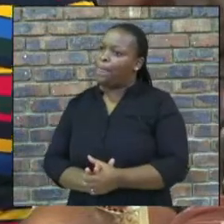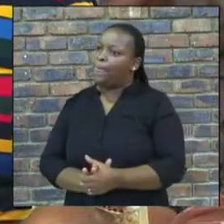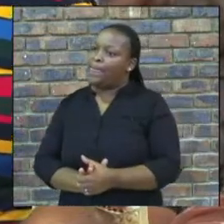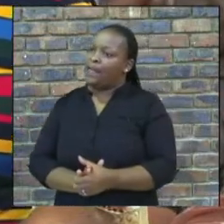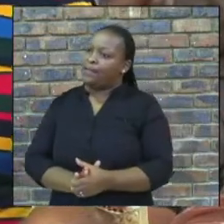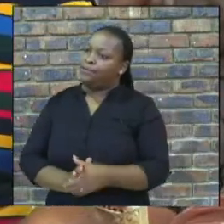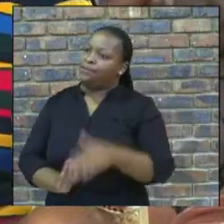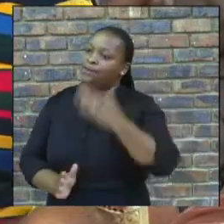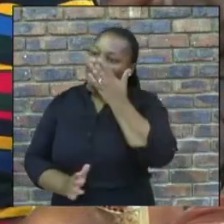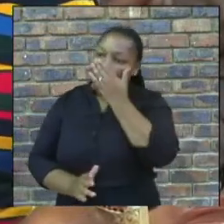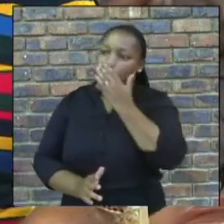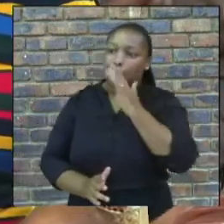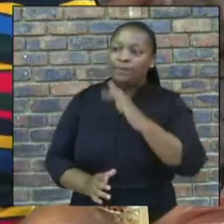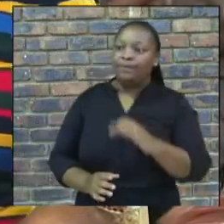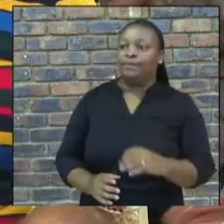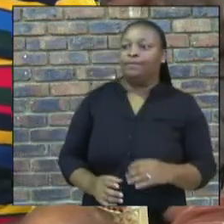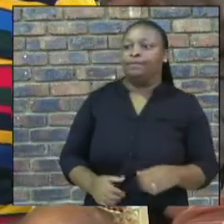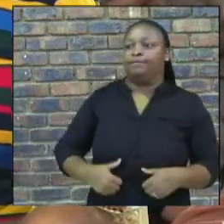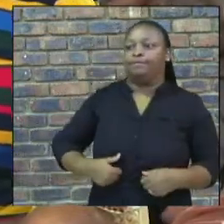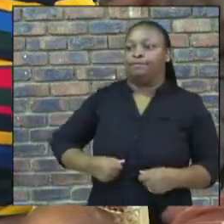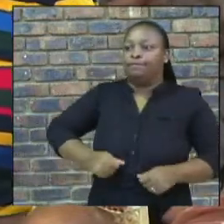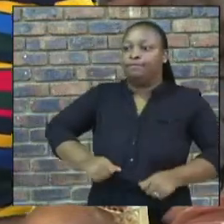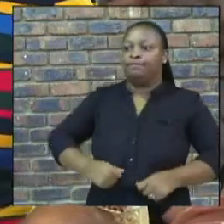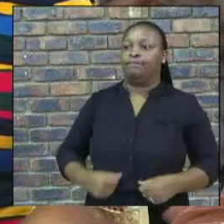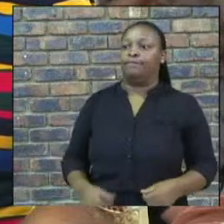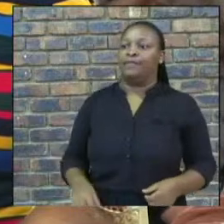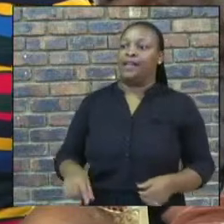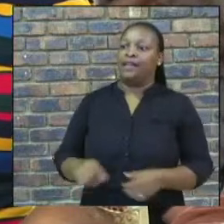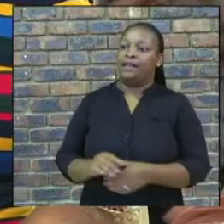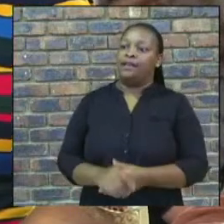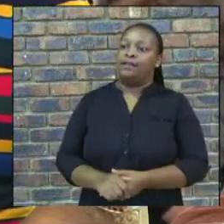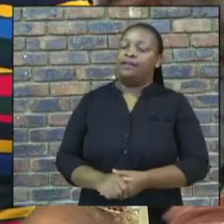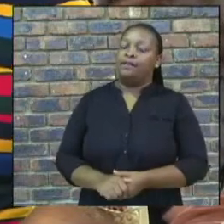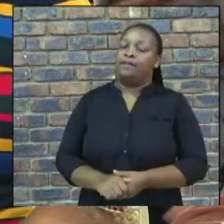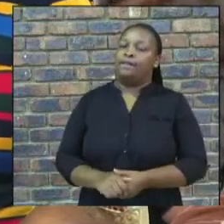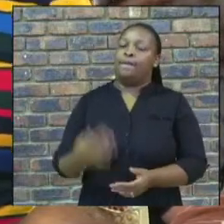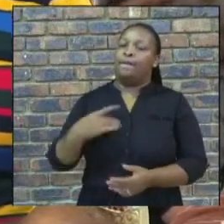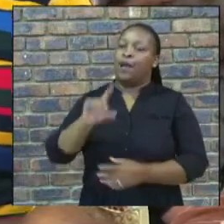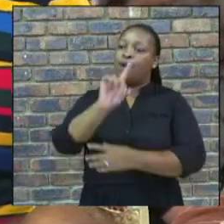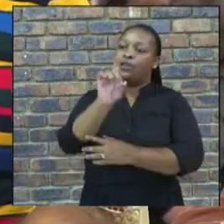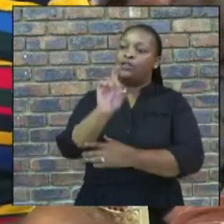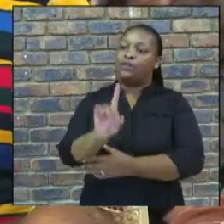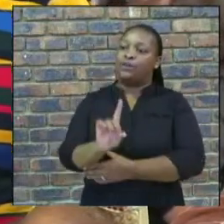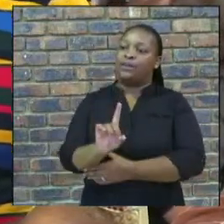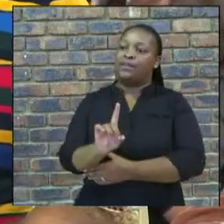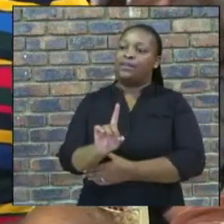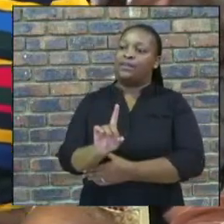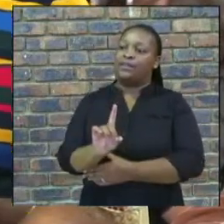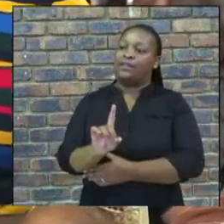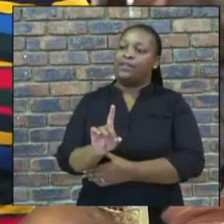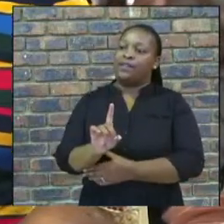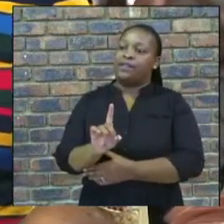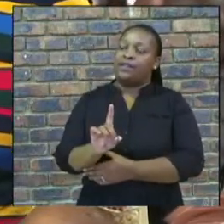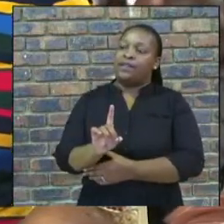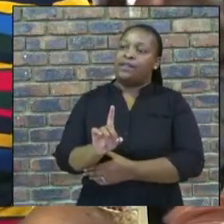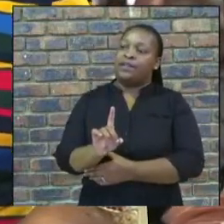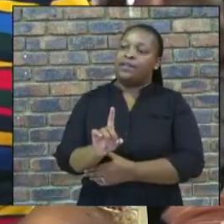country. Now, my question to that is, what measures have you